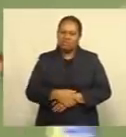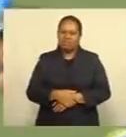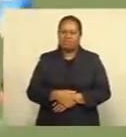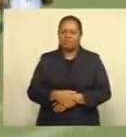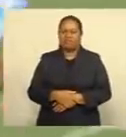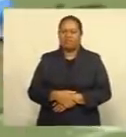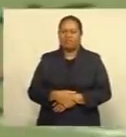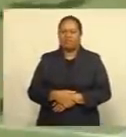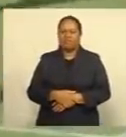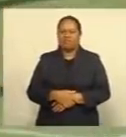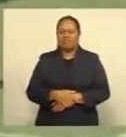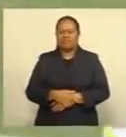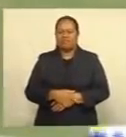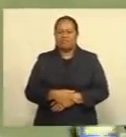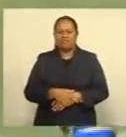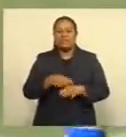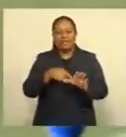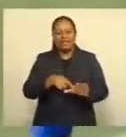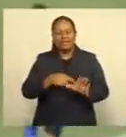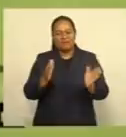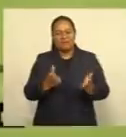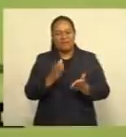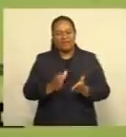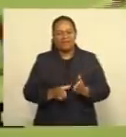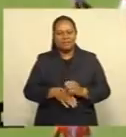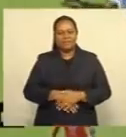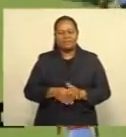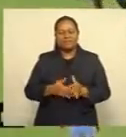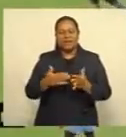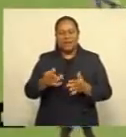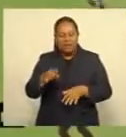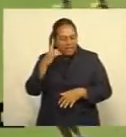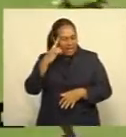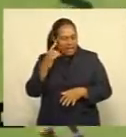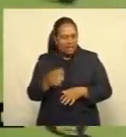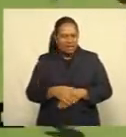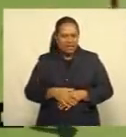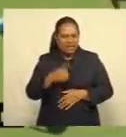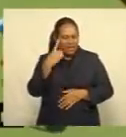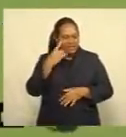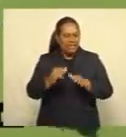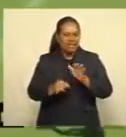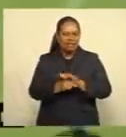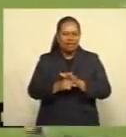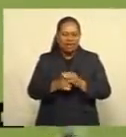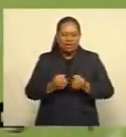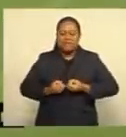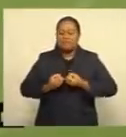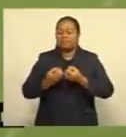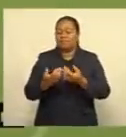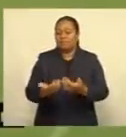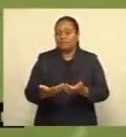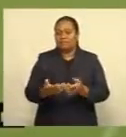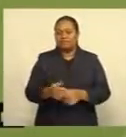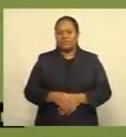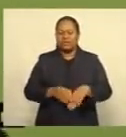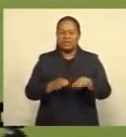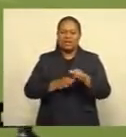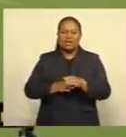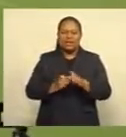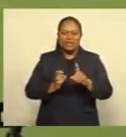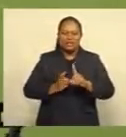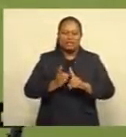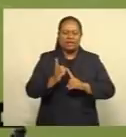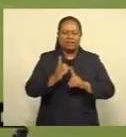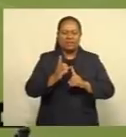they want young players. The more players that can be identified and introduced to the professional rugby league system, the better for FNRL,